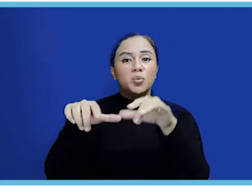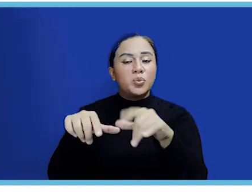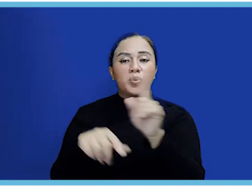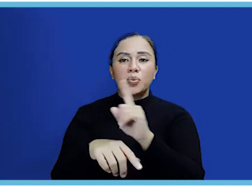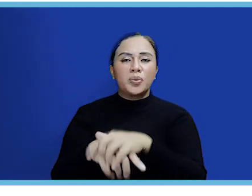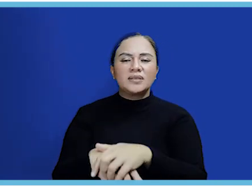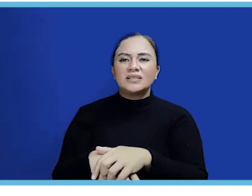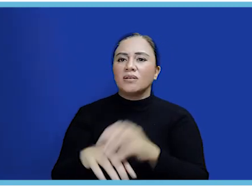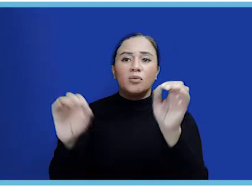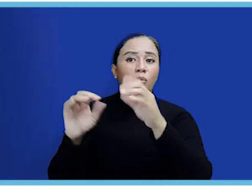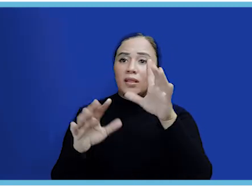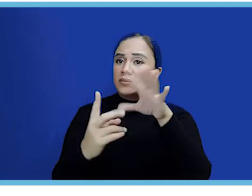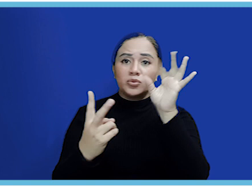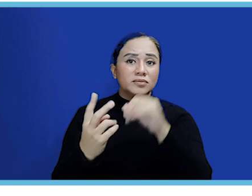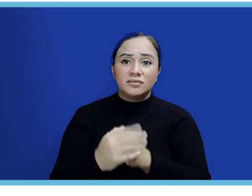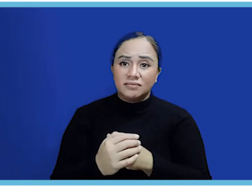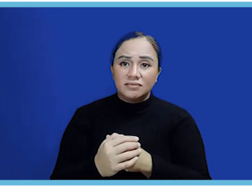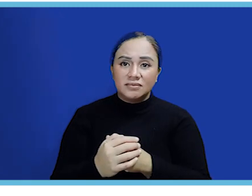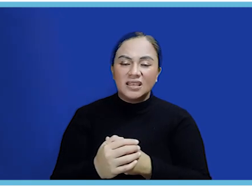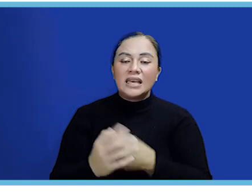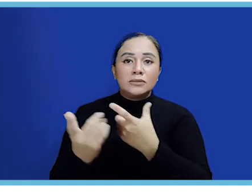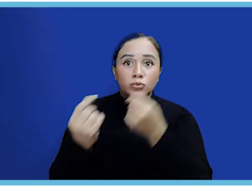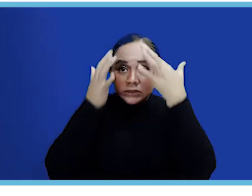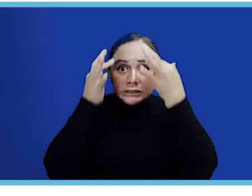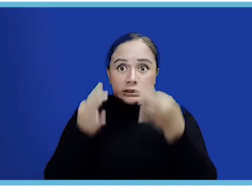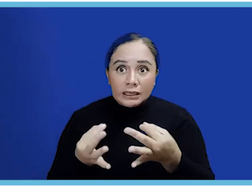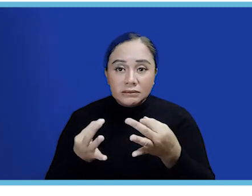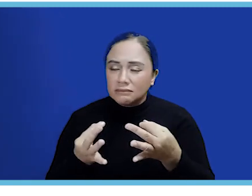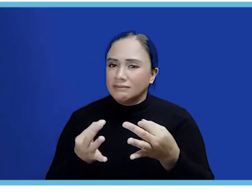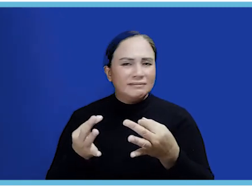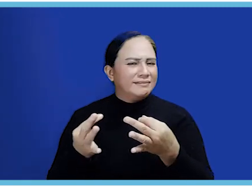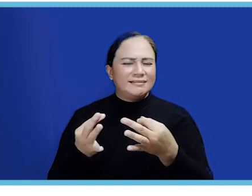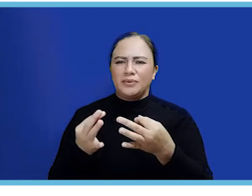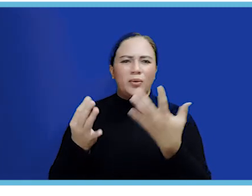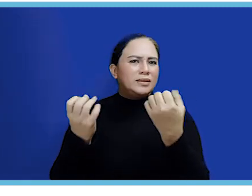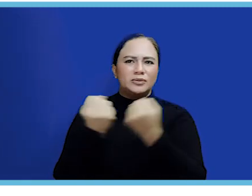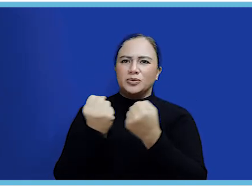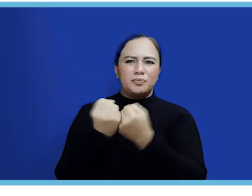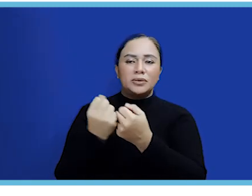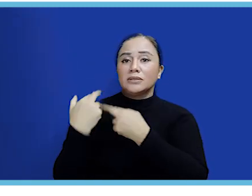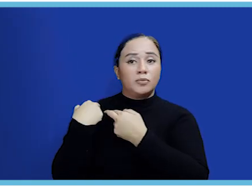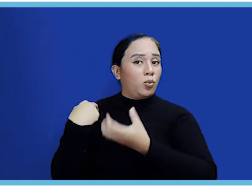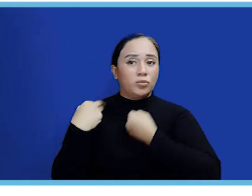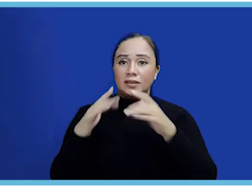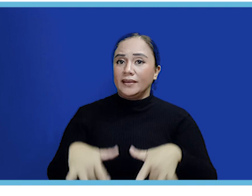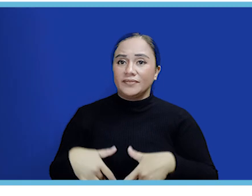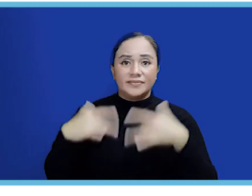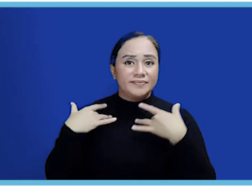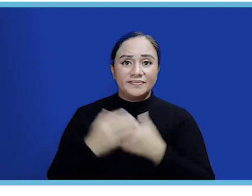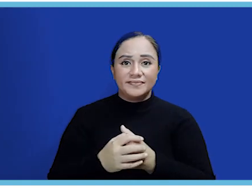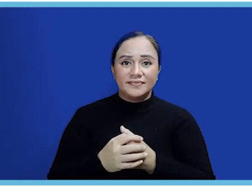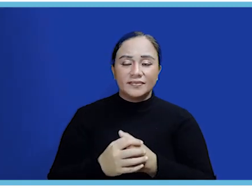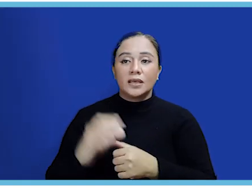People with disabilities are deprived of choices, exercise decision-making and support required, and take charge of their